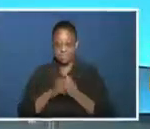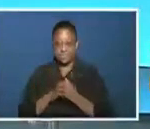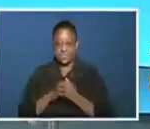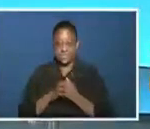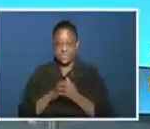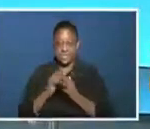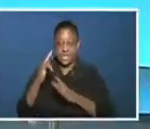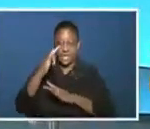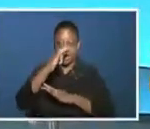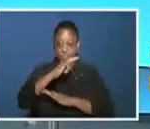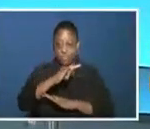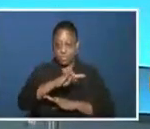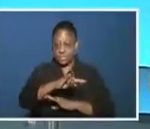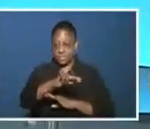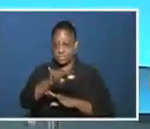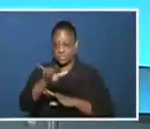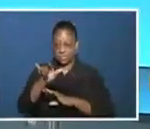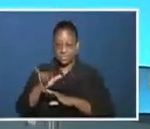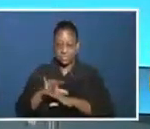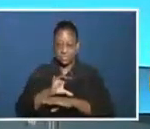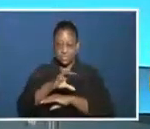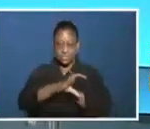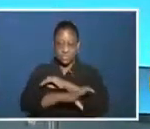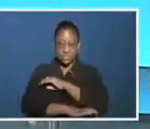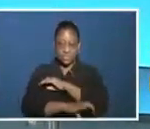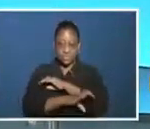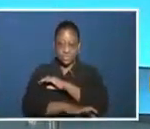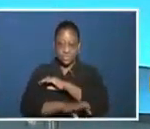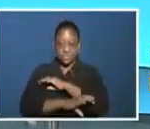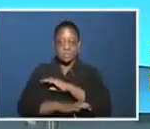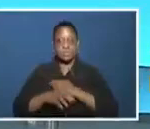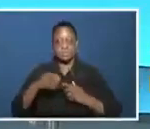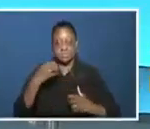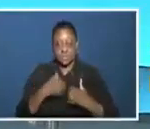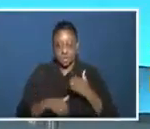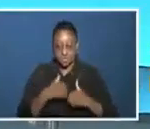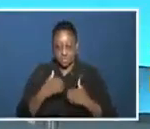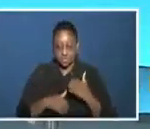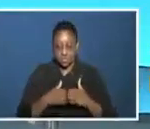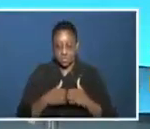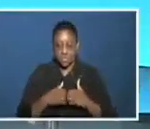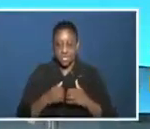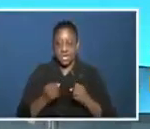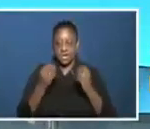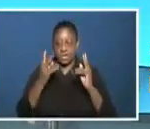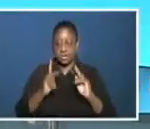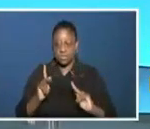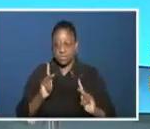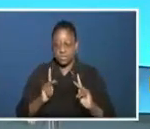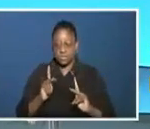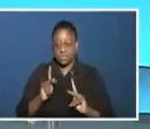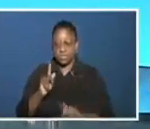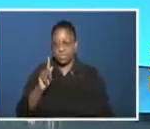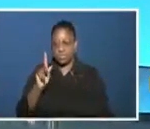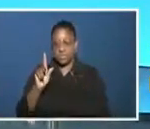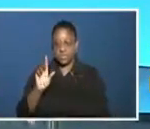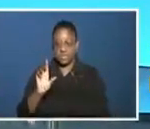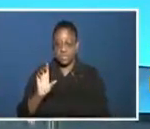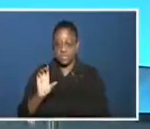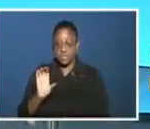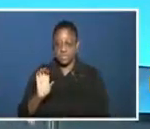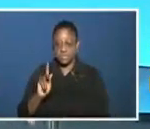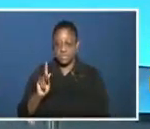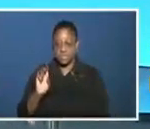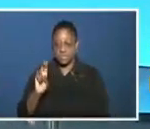Airports across the country hit with industrial unrest this morning, and behind it, members of the Bahamas Public Services Union who